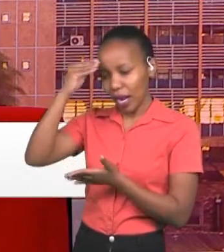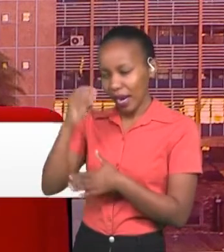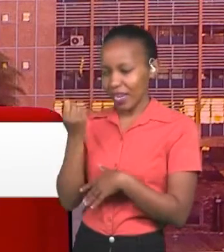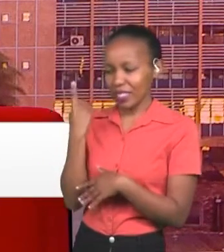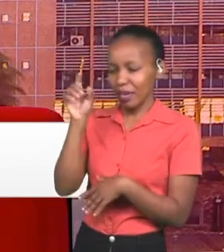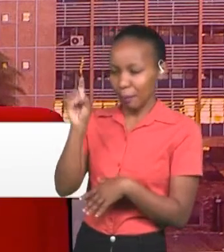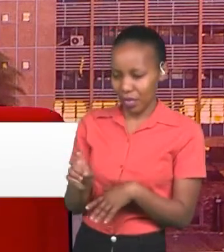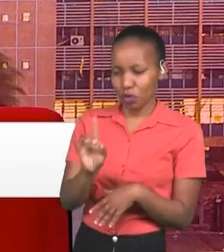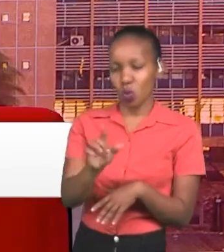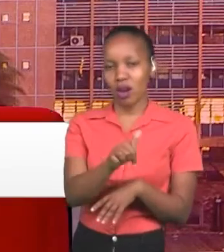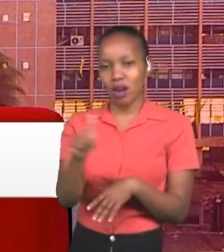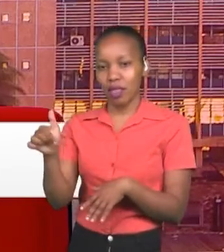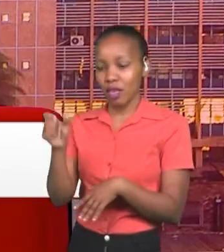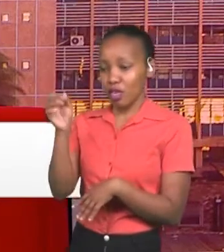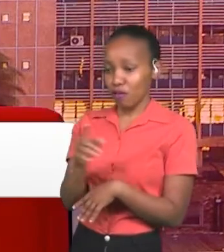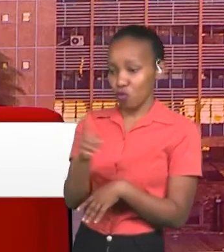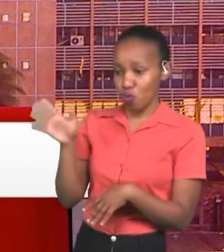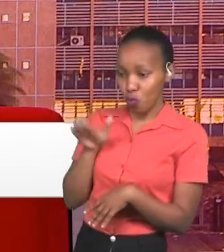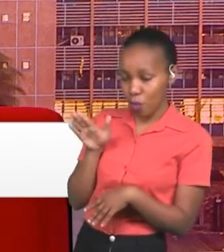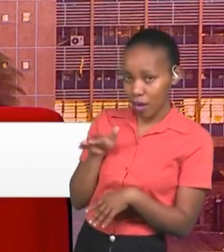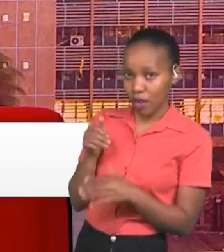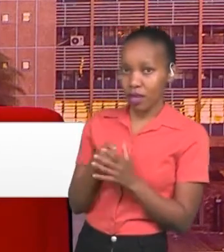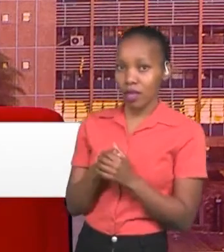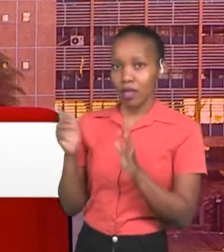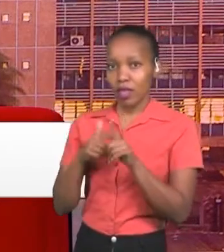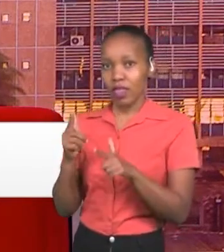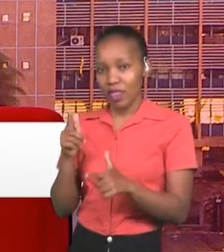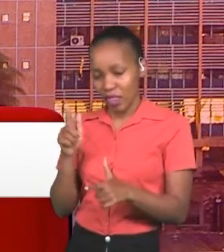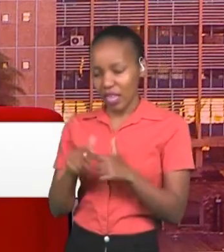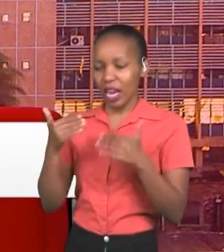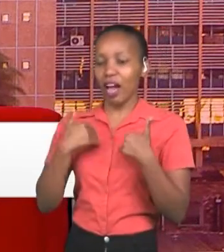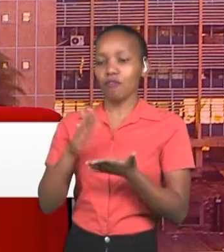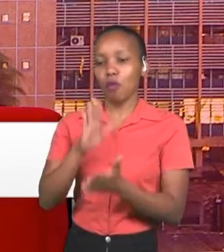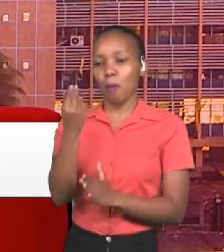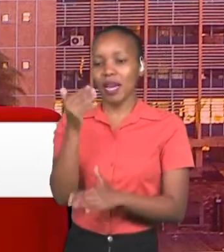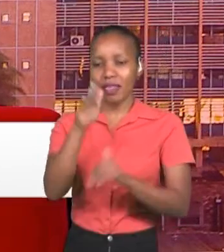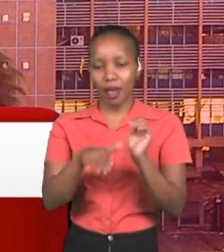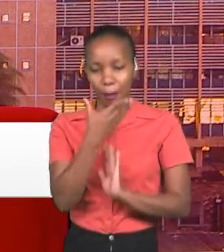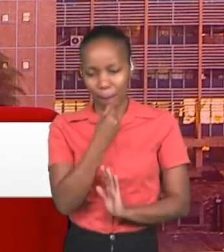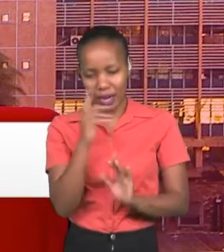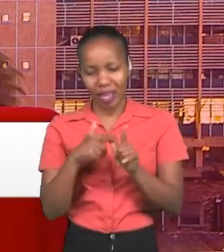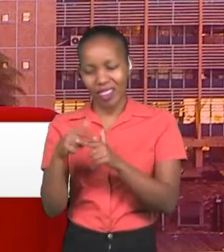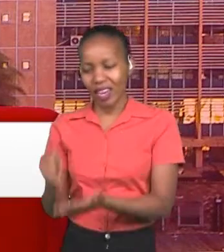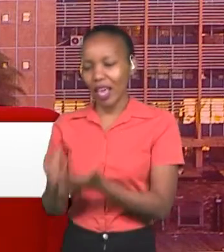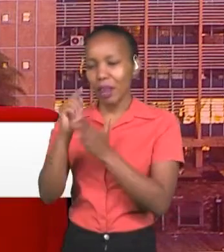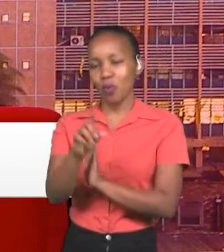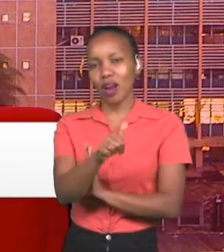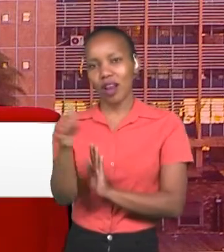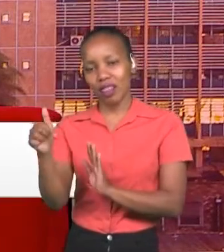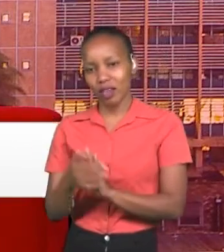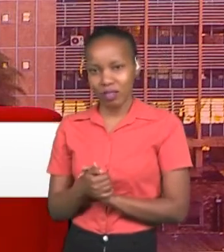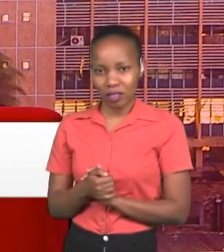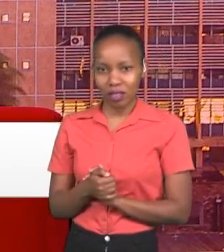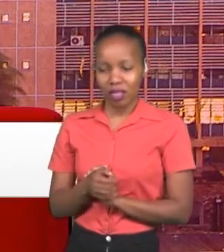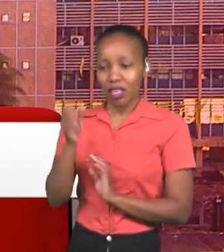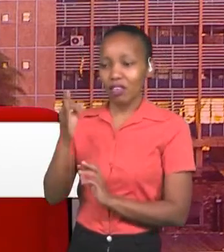understand each other. Like if you are a woman and you have you make more than your guy, mm-hmm. yeah, unafaa msaidiane. Yeah. If